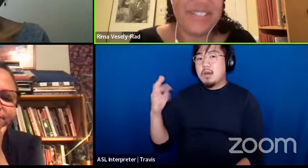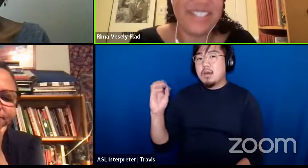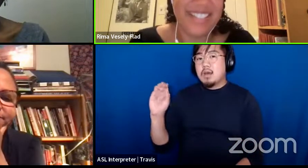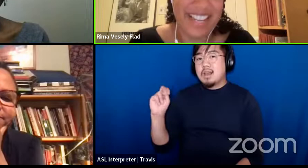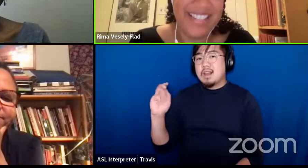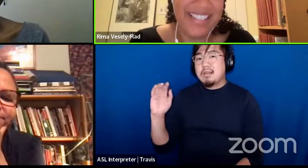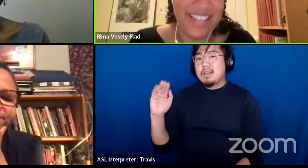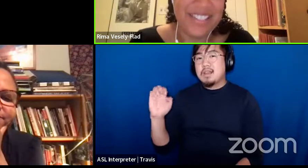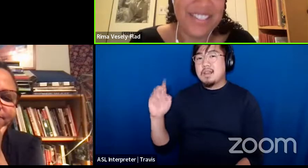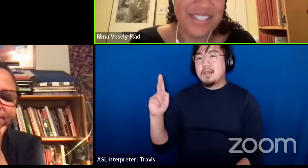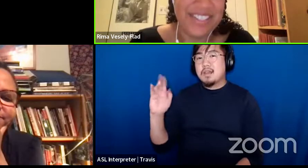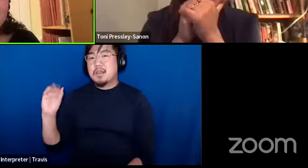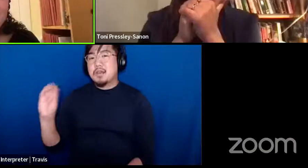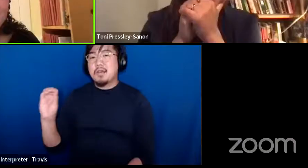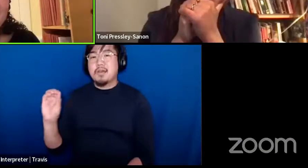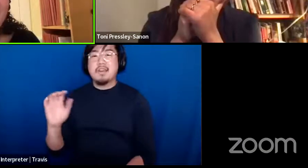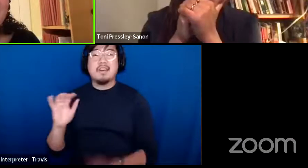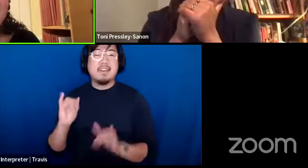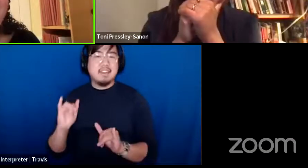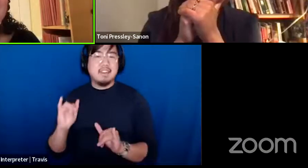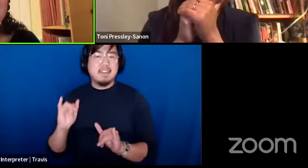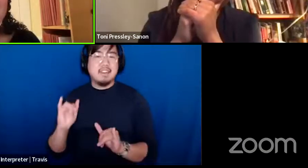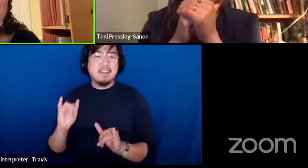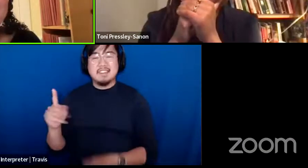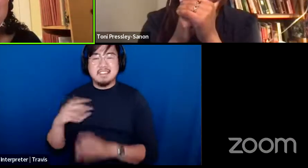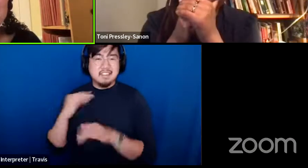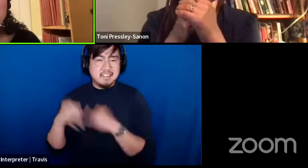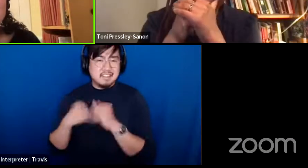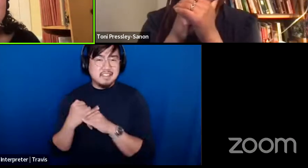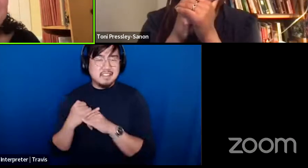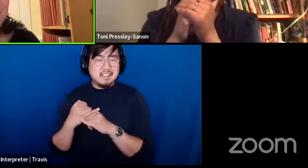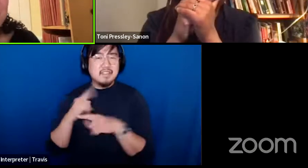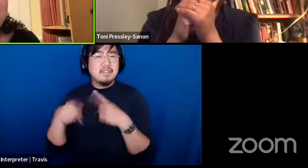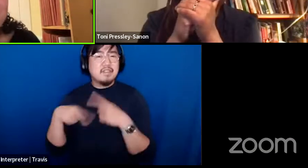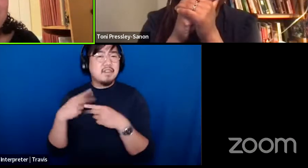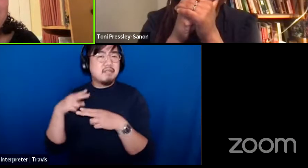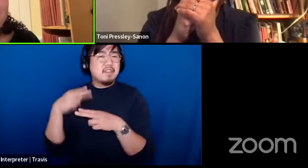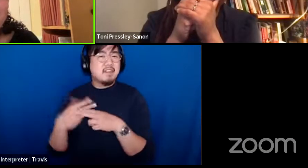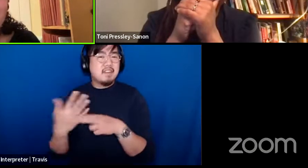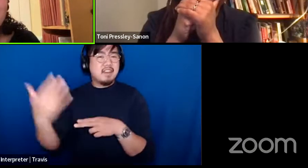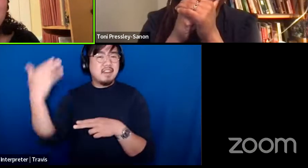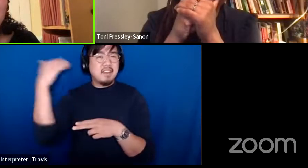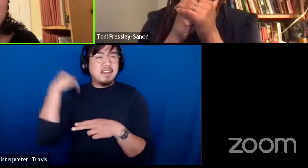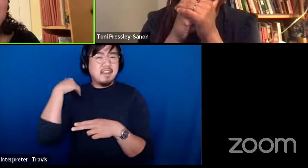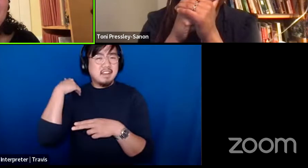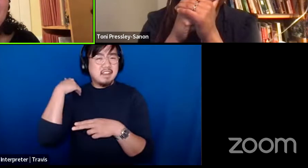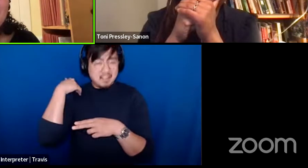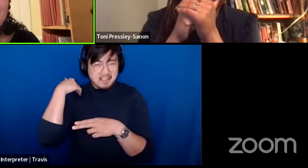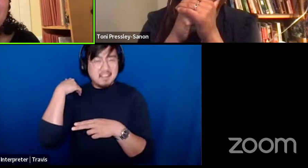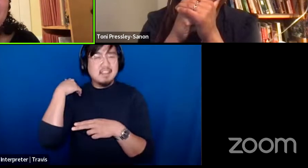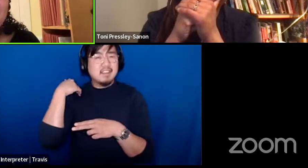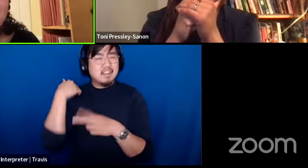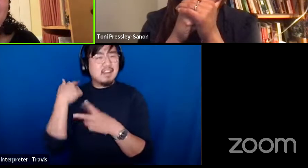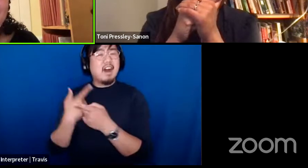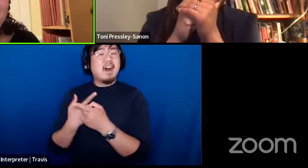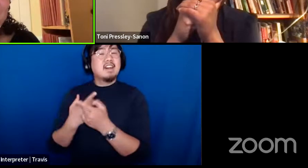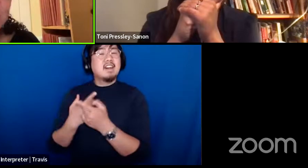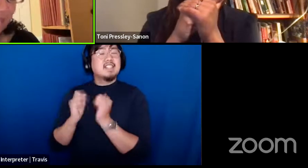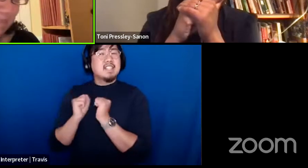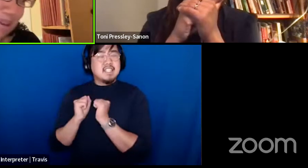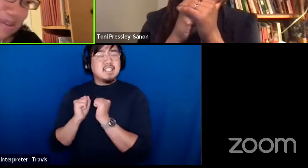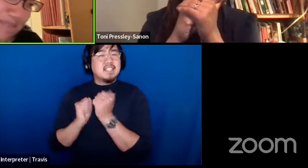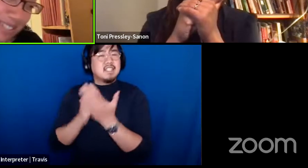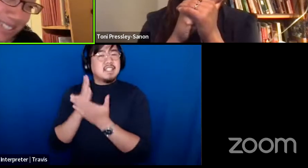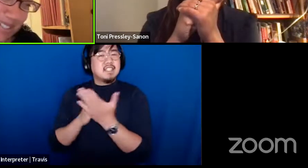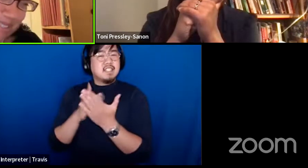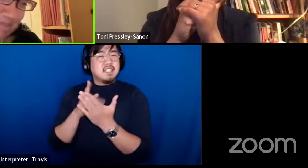SGI, Soku Gakkai International. And when I mentioned at the very, very beginning that I have some critiques of this book,